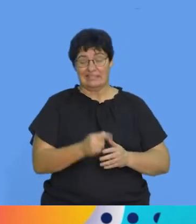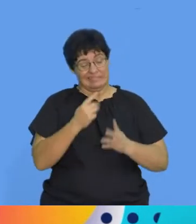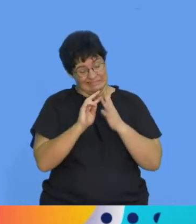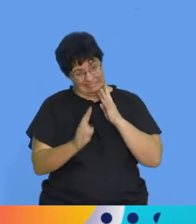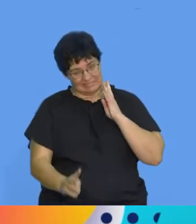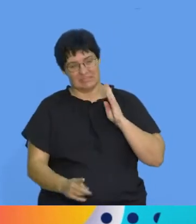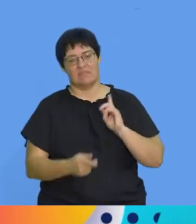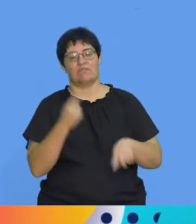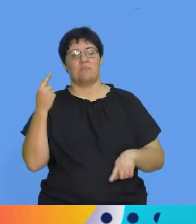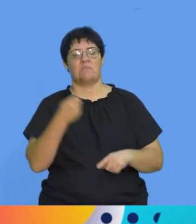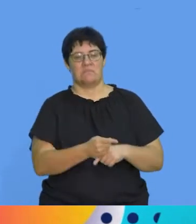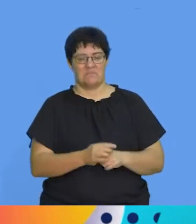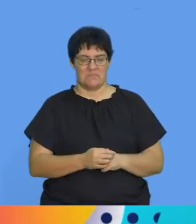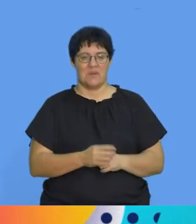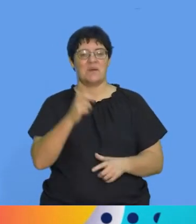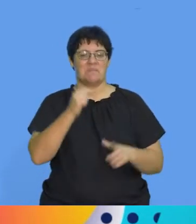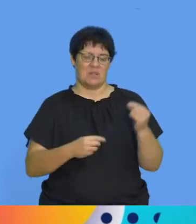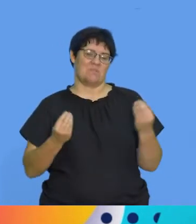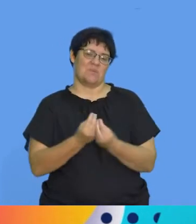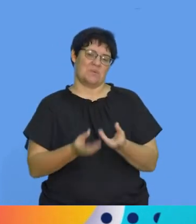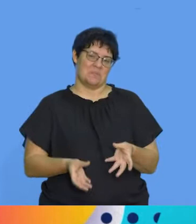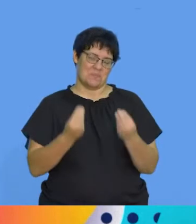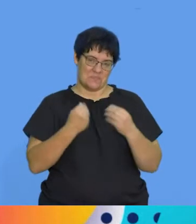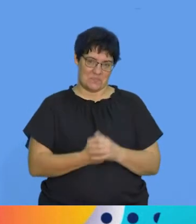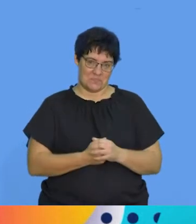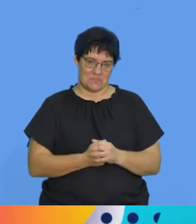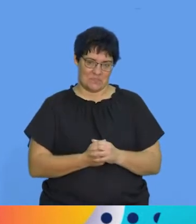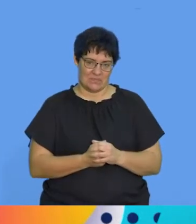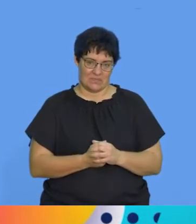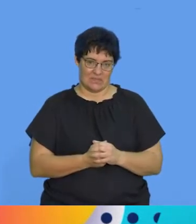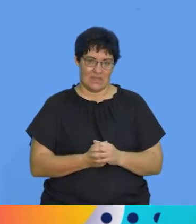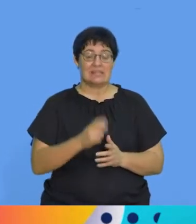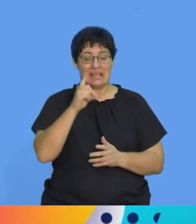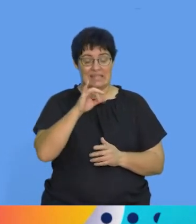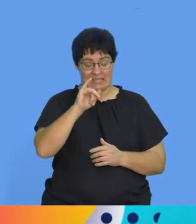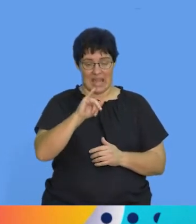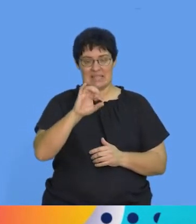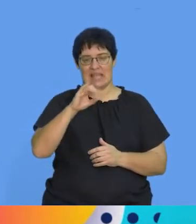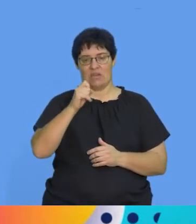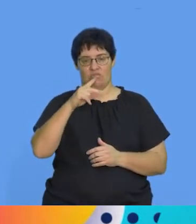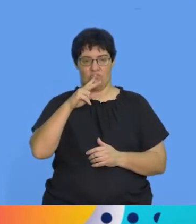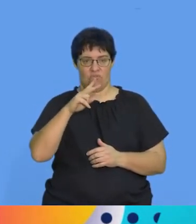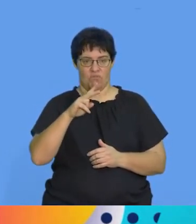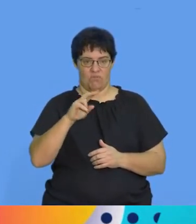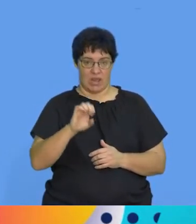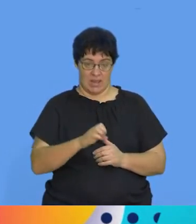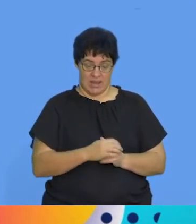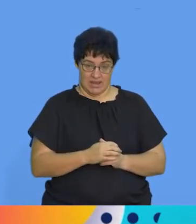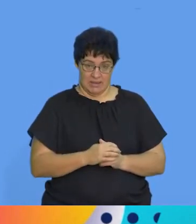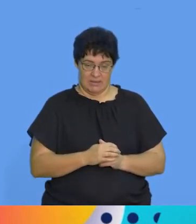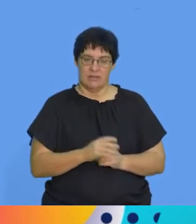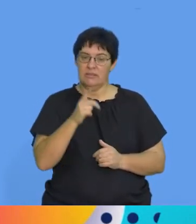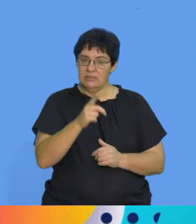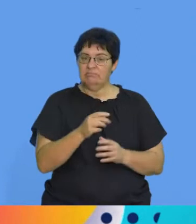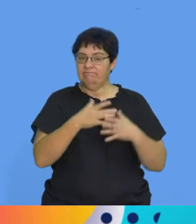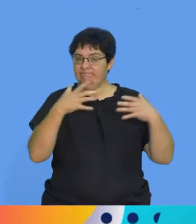going to be made from, right, the milk products that we get. So those are all disaccharides. So what do we need? They're a bit